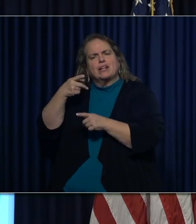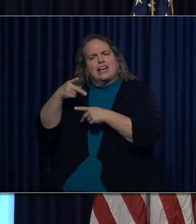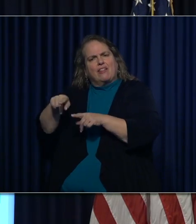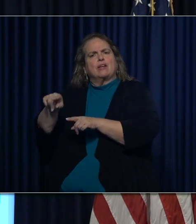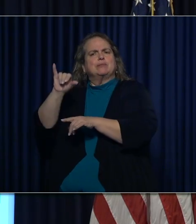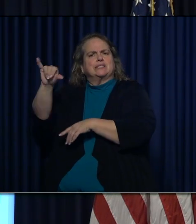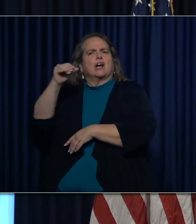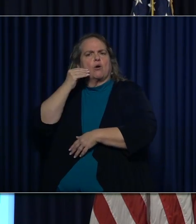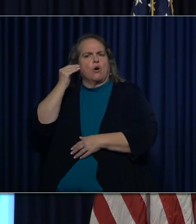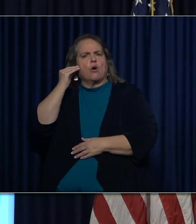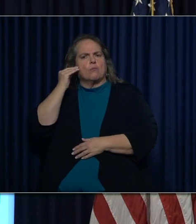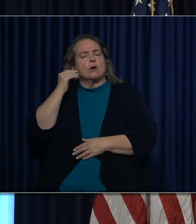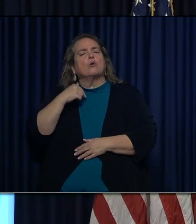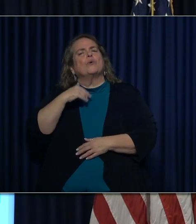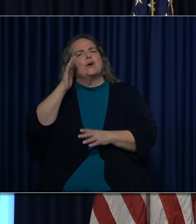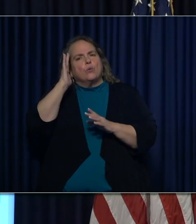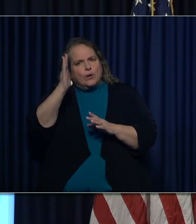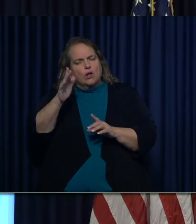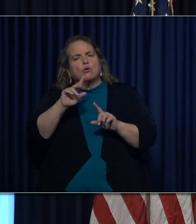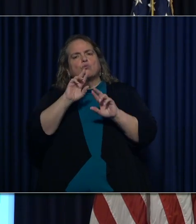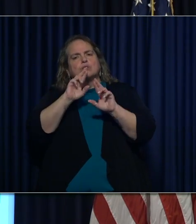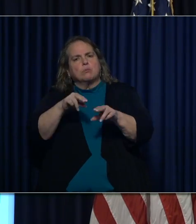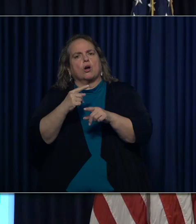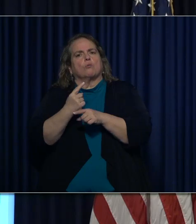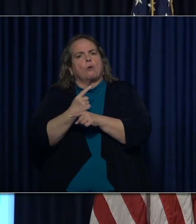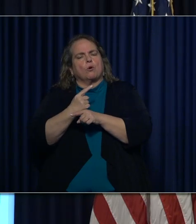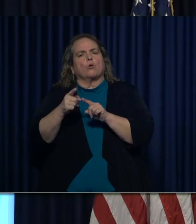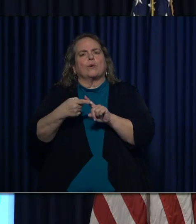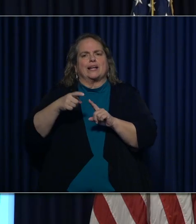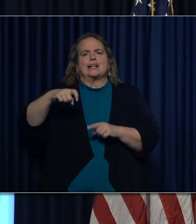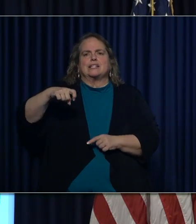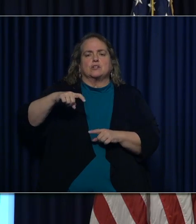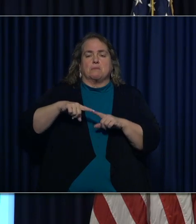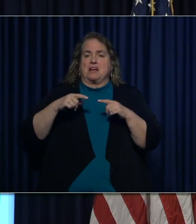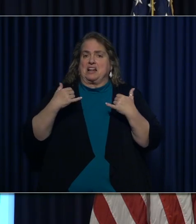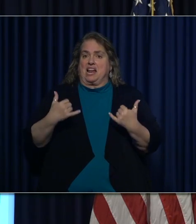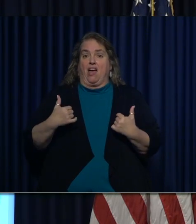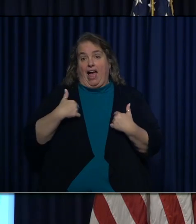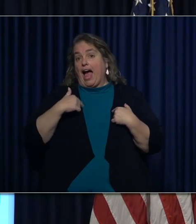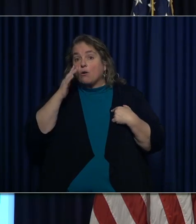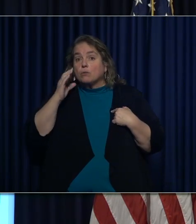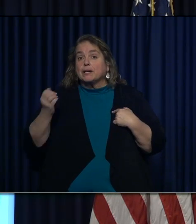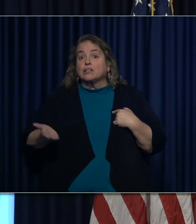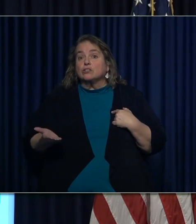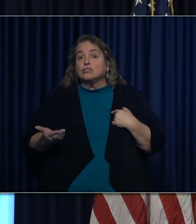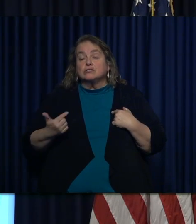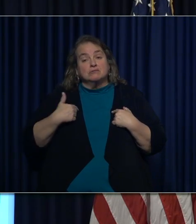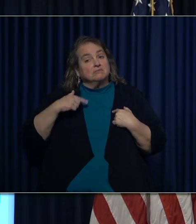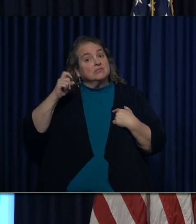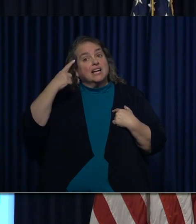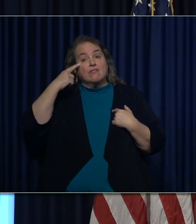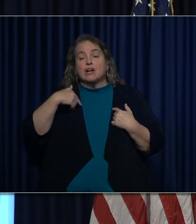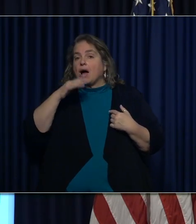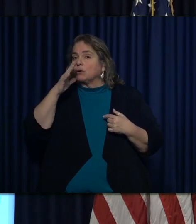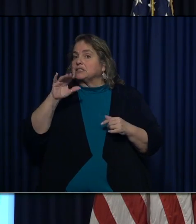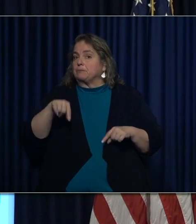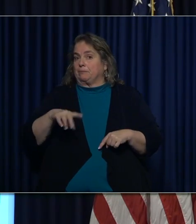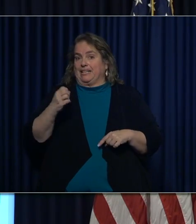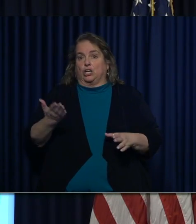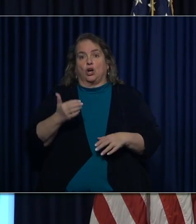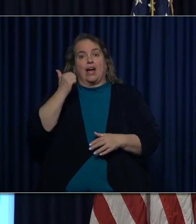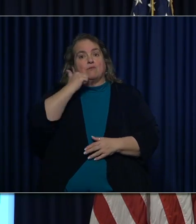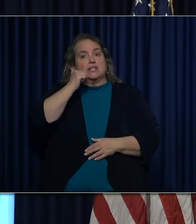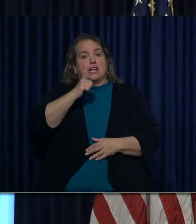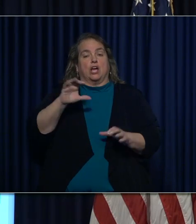We'll respond appropriately when necessary, but I can tell you I'm going to be here working every day to make sure we're doing the people's